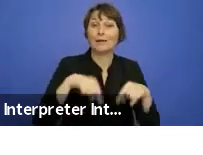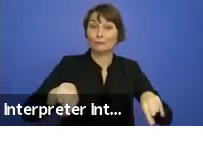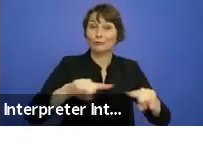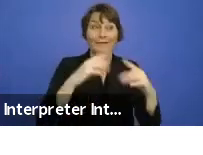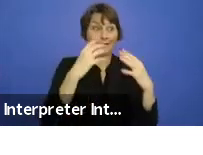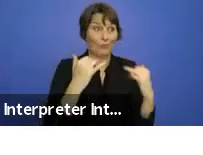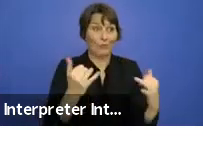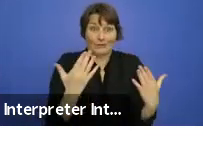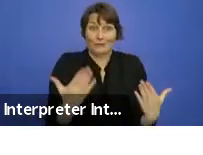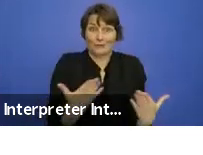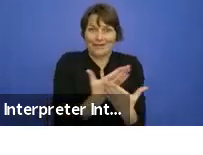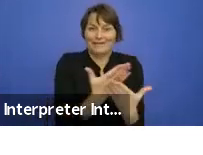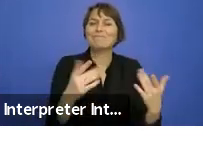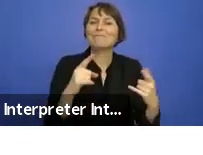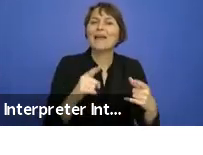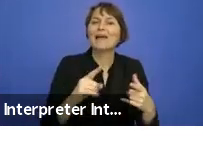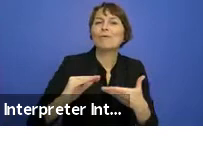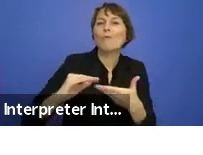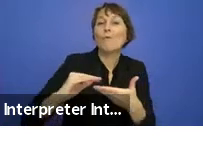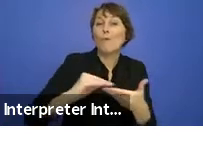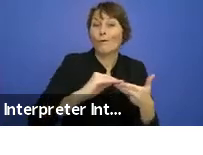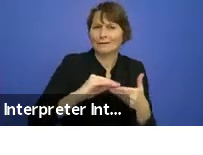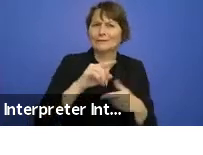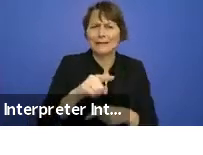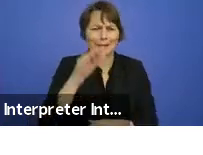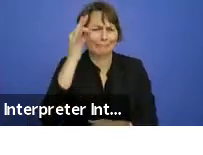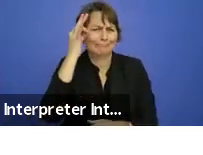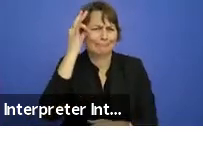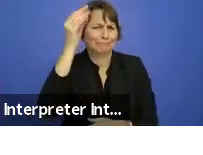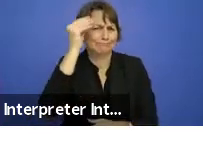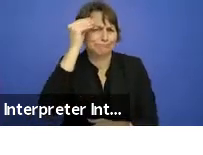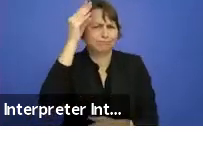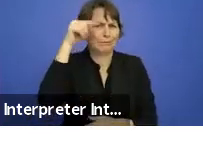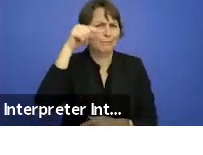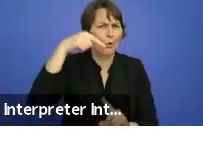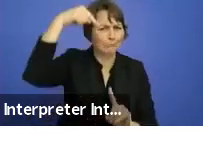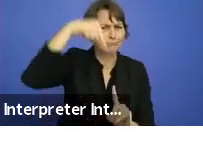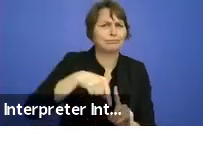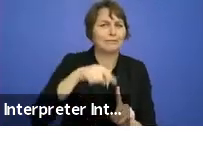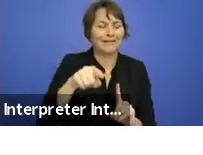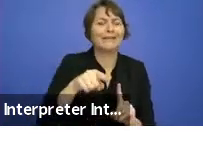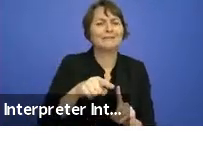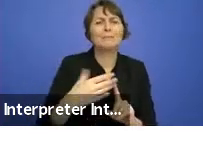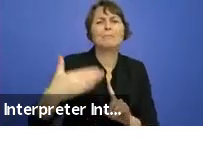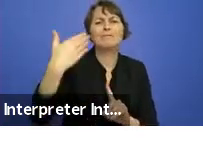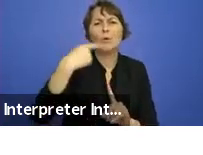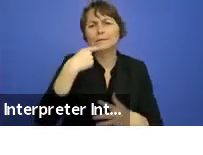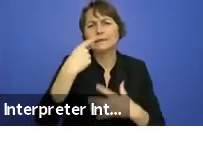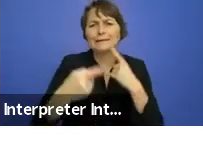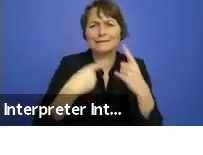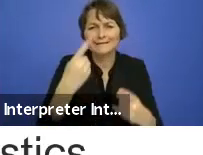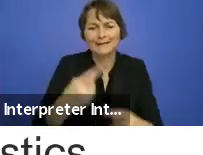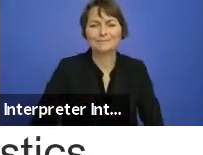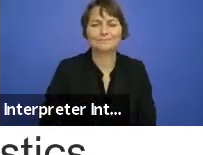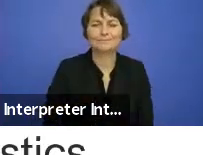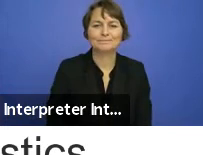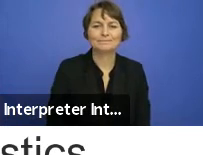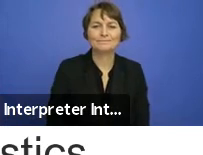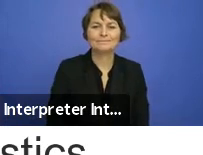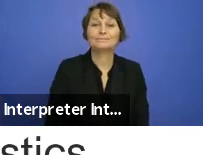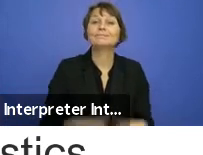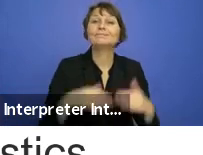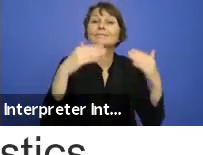today, we have organizations that are very specialized on this and that have highlighted this issue several times. If we move on to